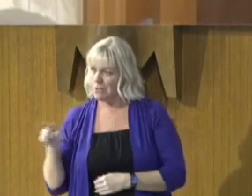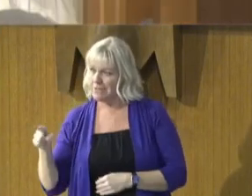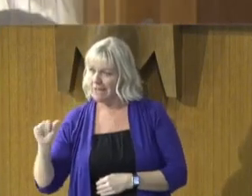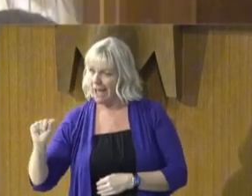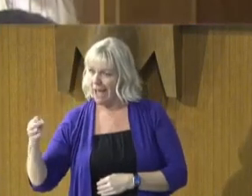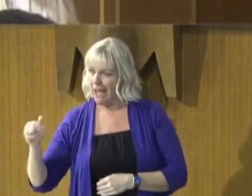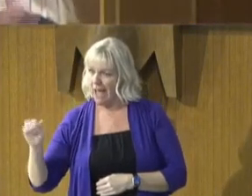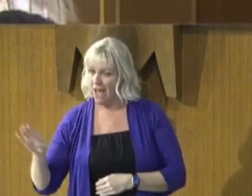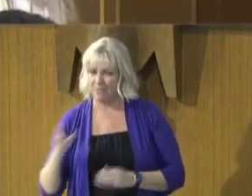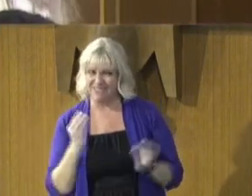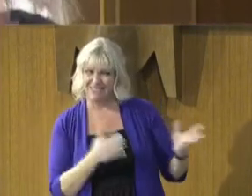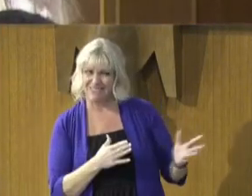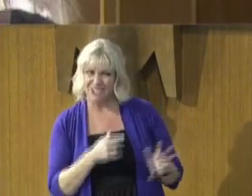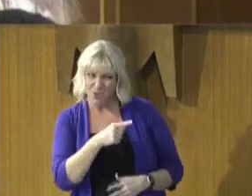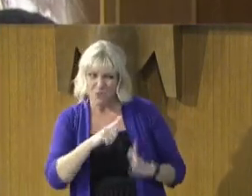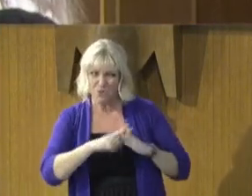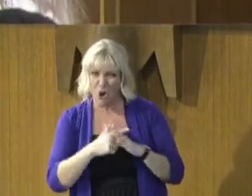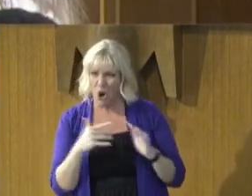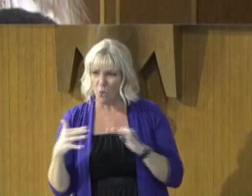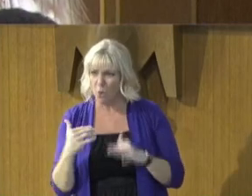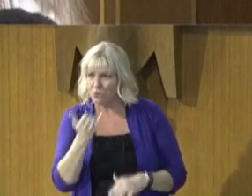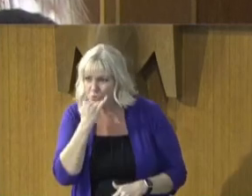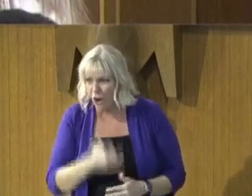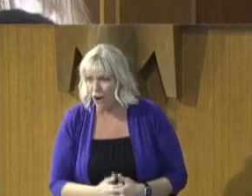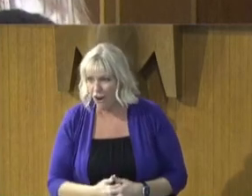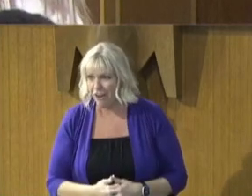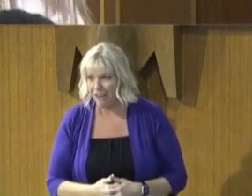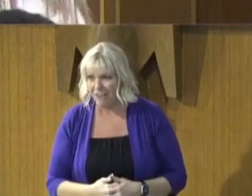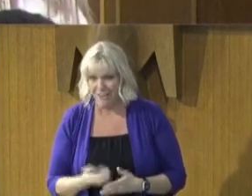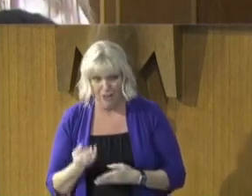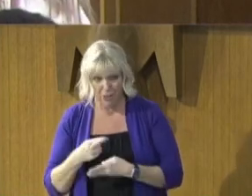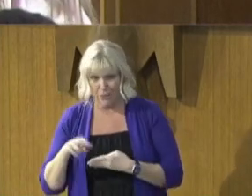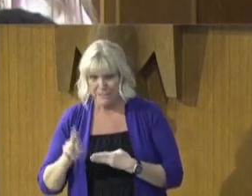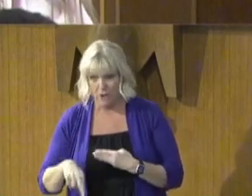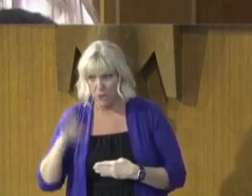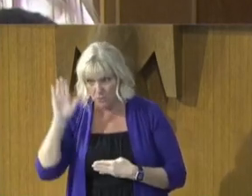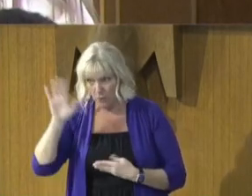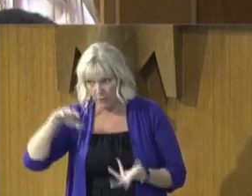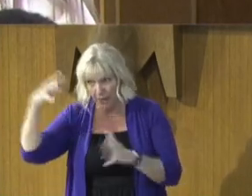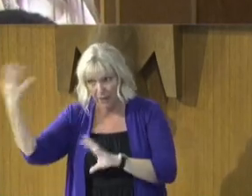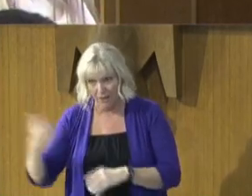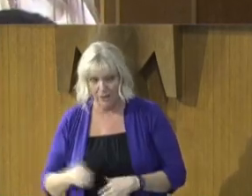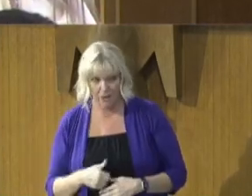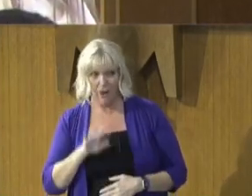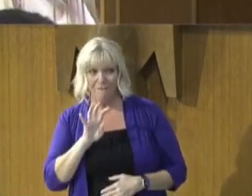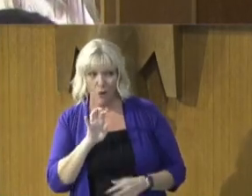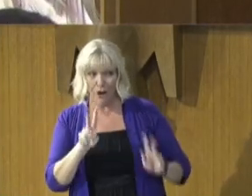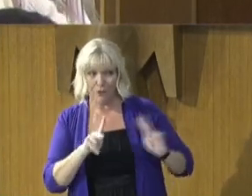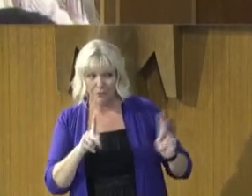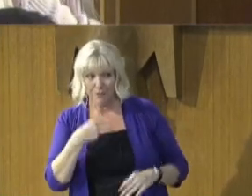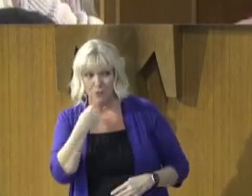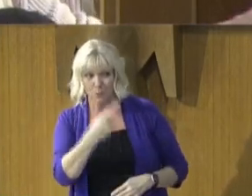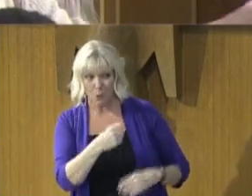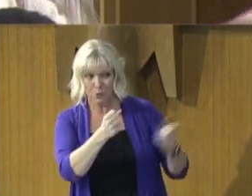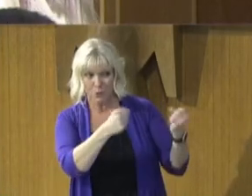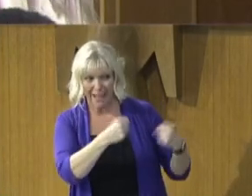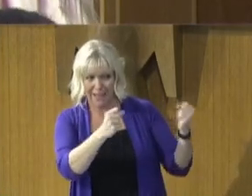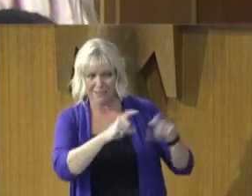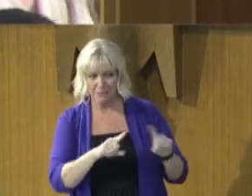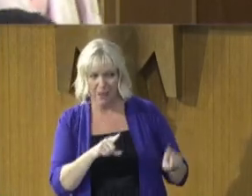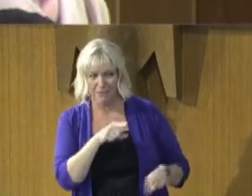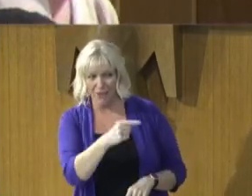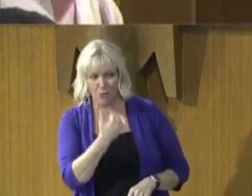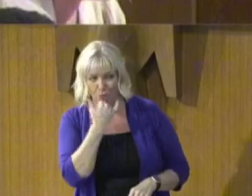war is wrong and the results are going to be disastrous, even if 400 people are saying the opposite.